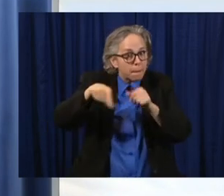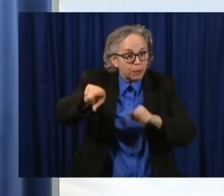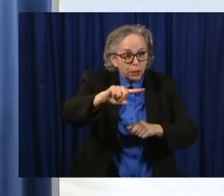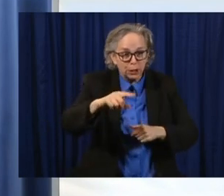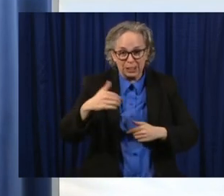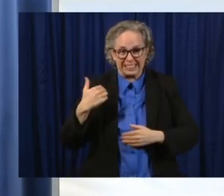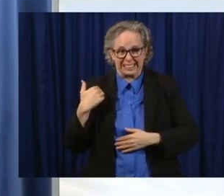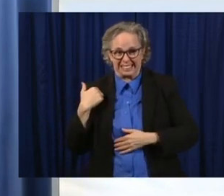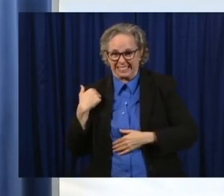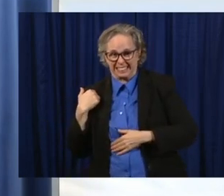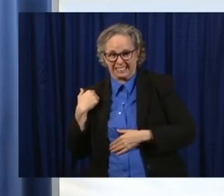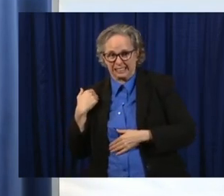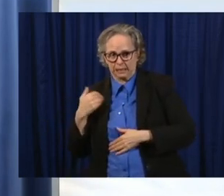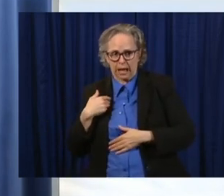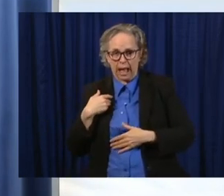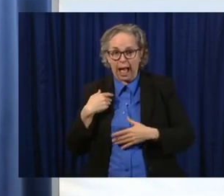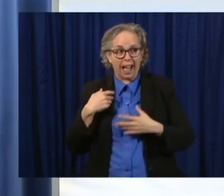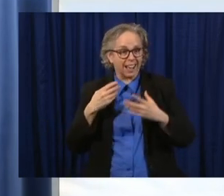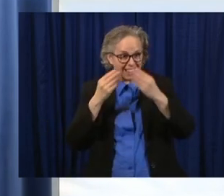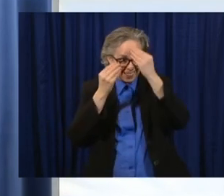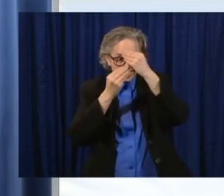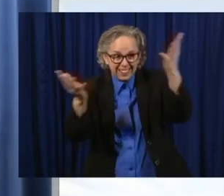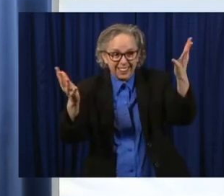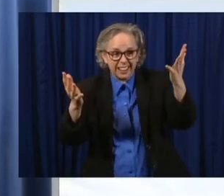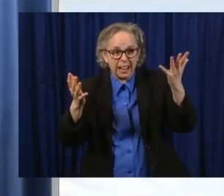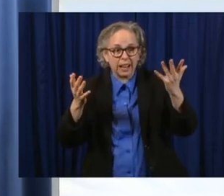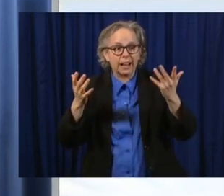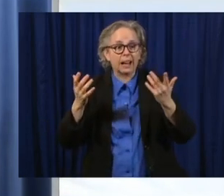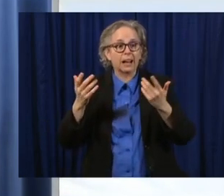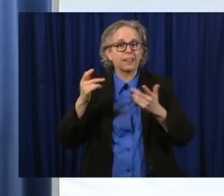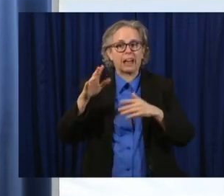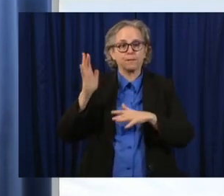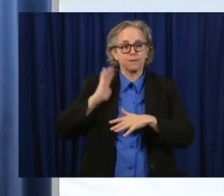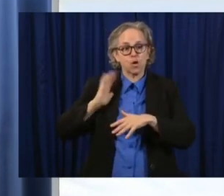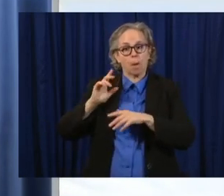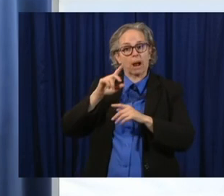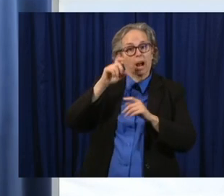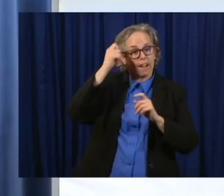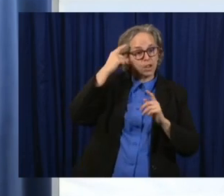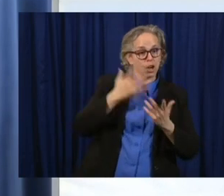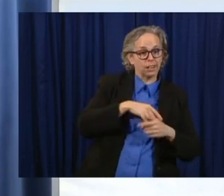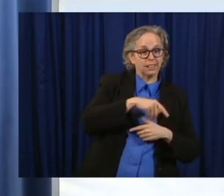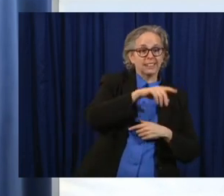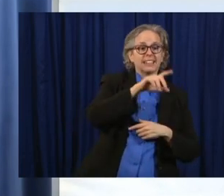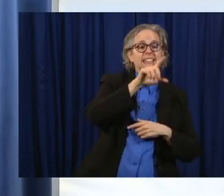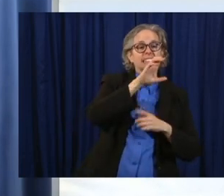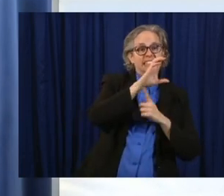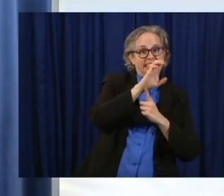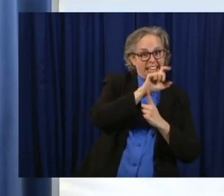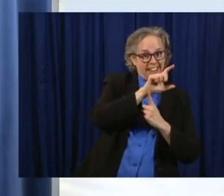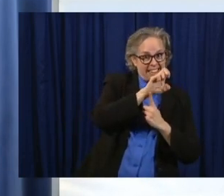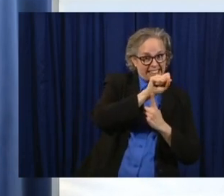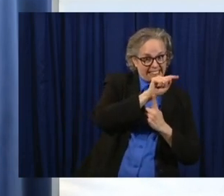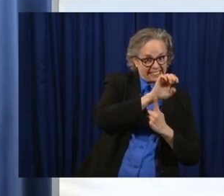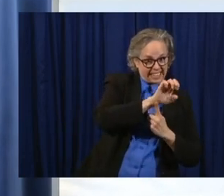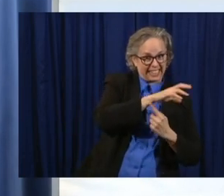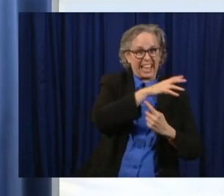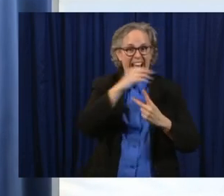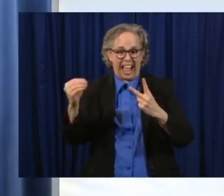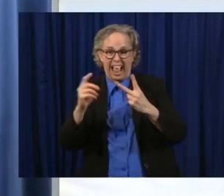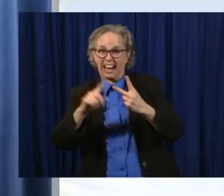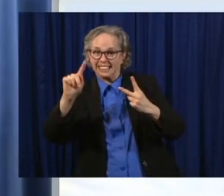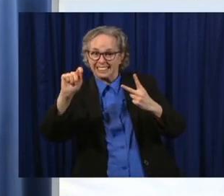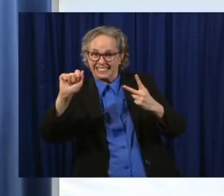had asked former Governor Celeste and former Governor Taft to head up a group to really